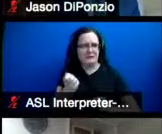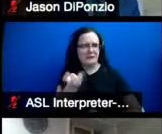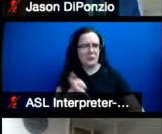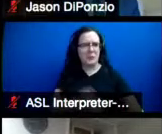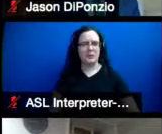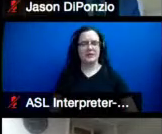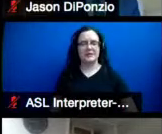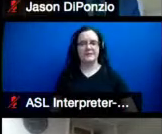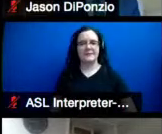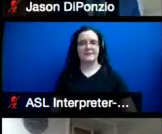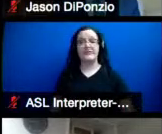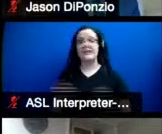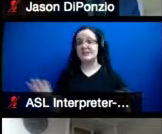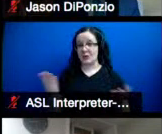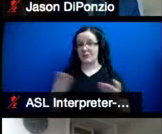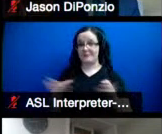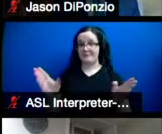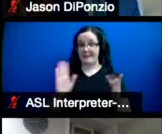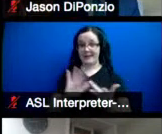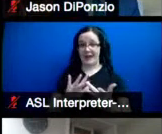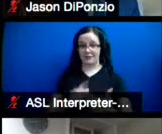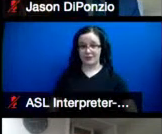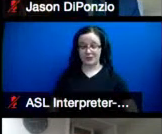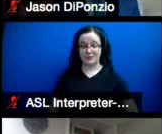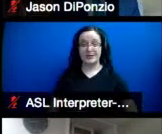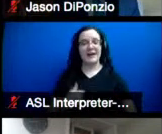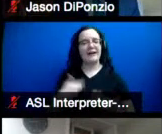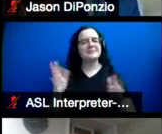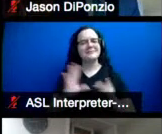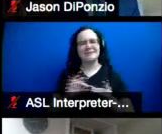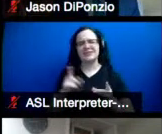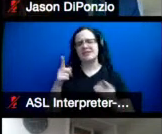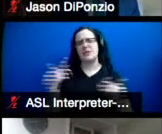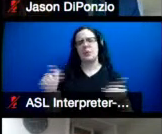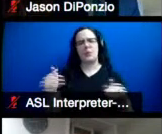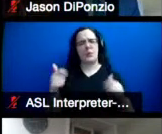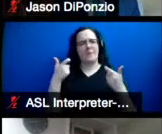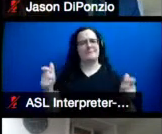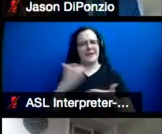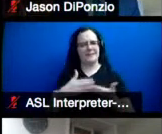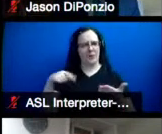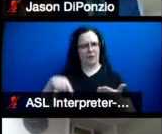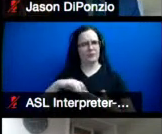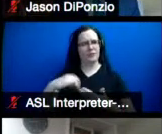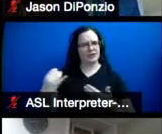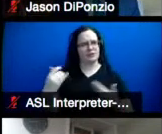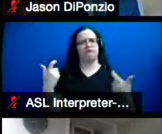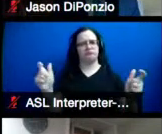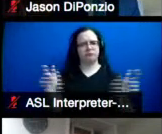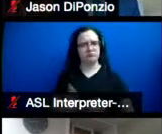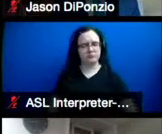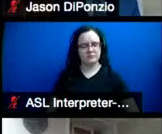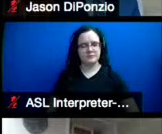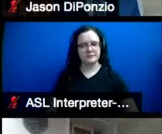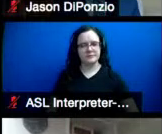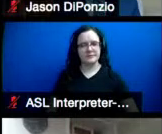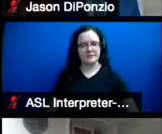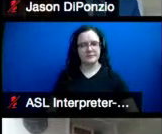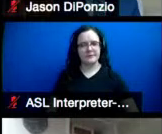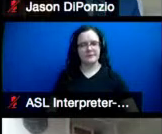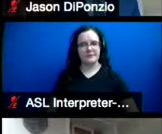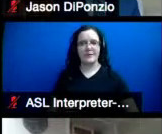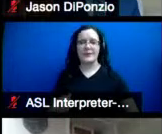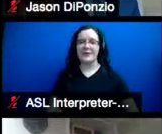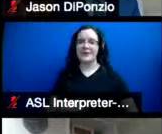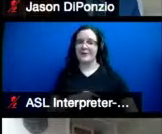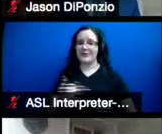So public outreach, as I mentioned, this is a huge component of this project. We have a lot